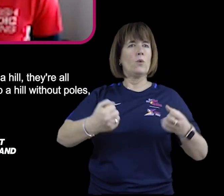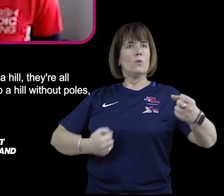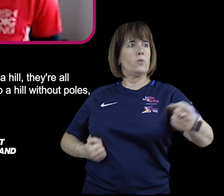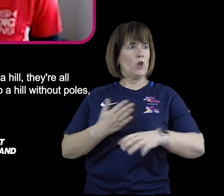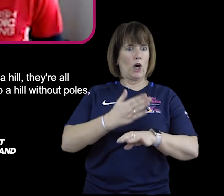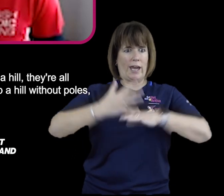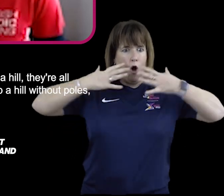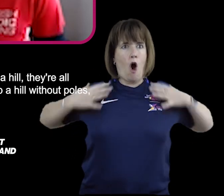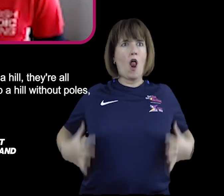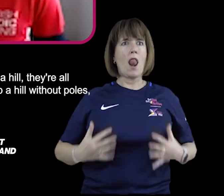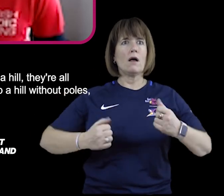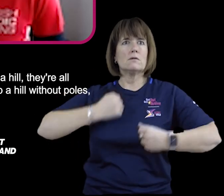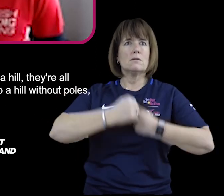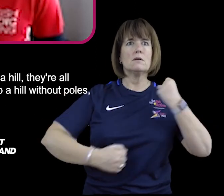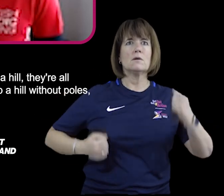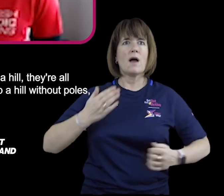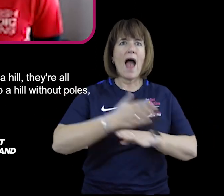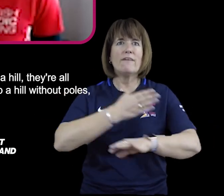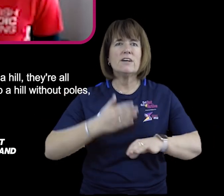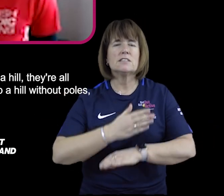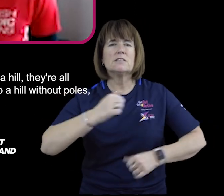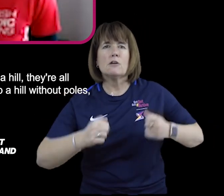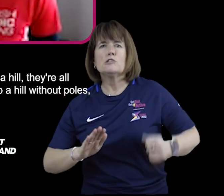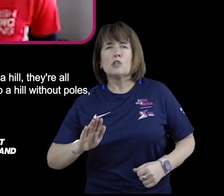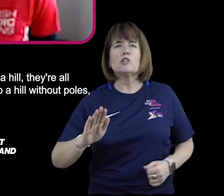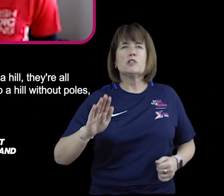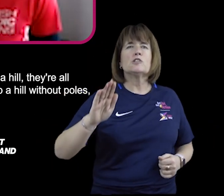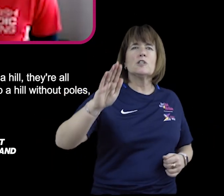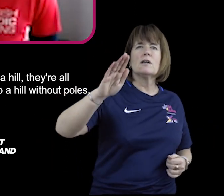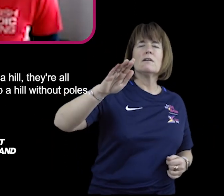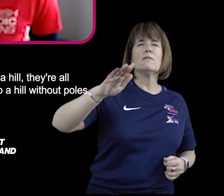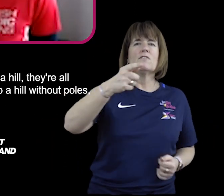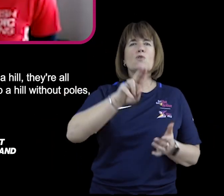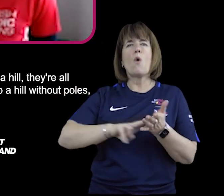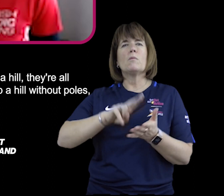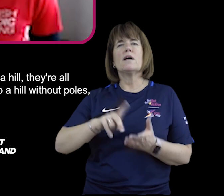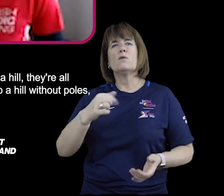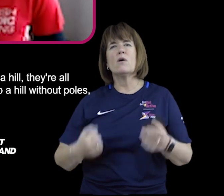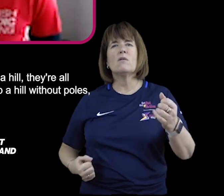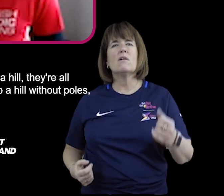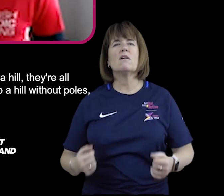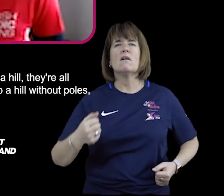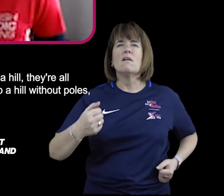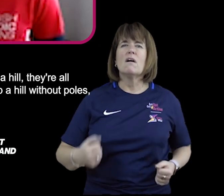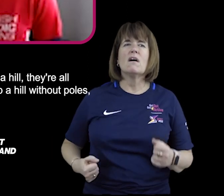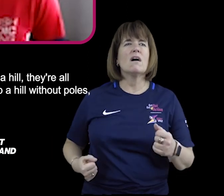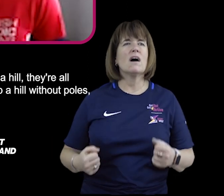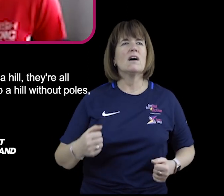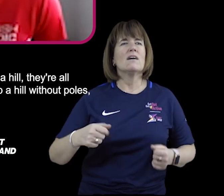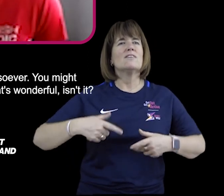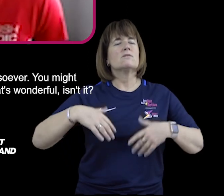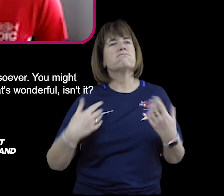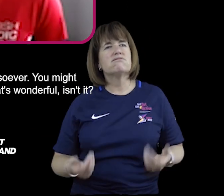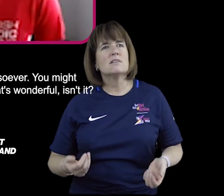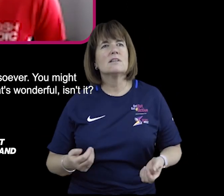doing a little bit of effort to get you up that hill. Whereas if you normally walk up a hill without poles, your legs are doing all the effort and they get tired,